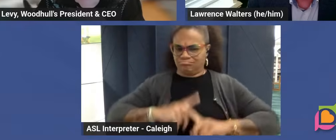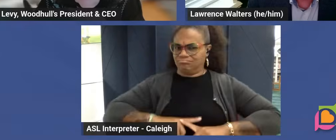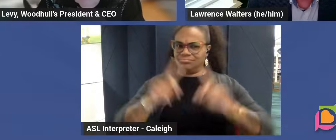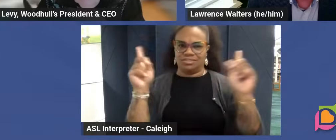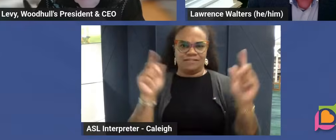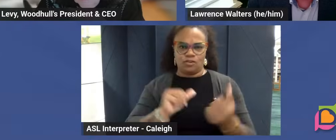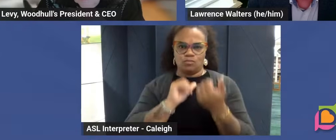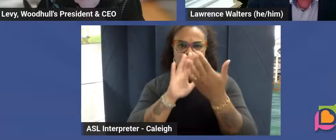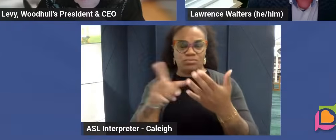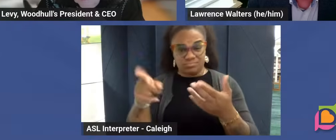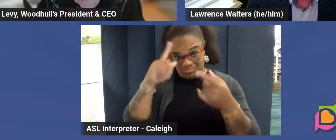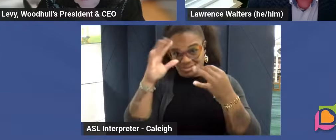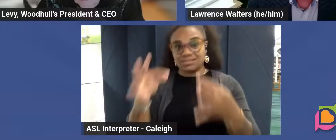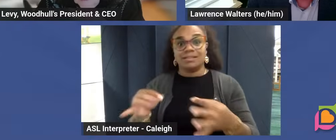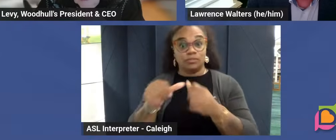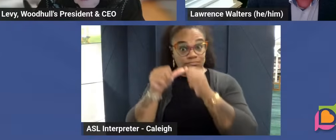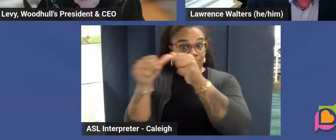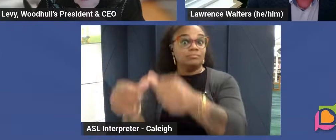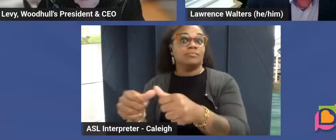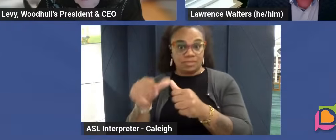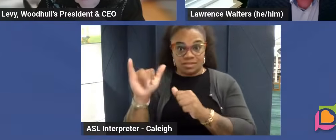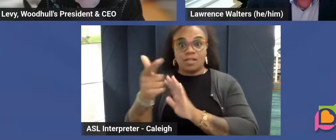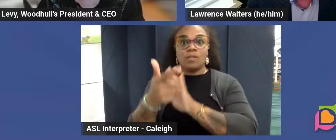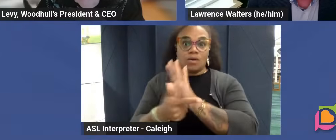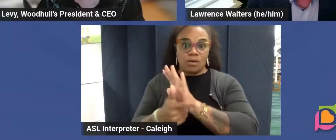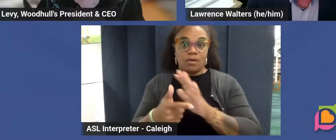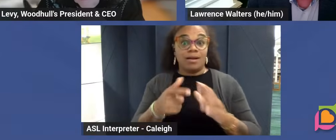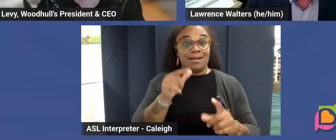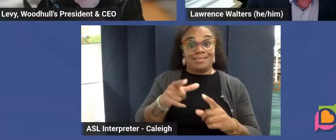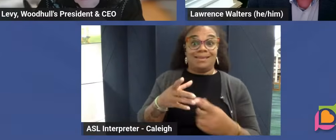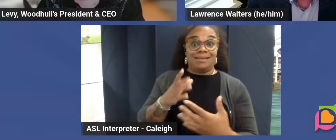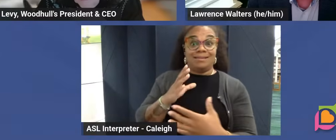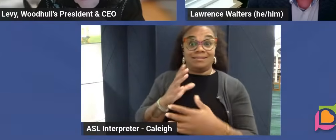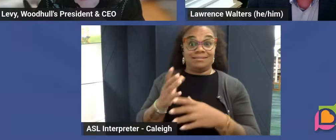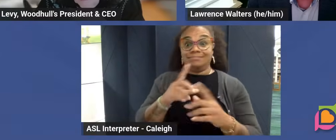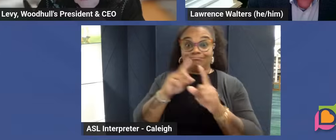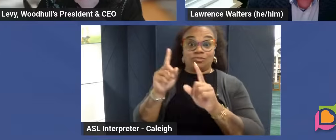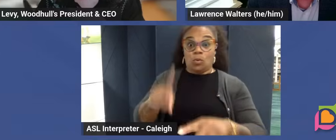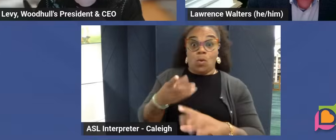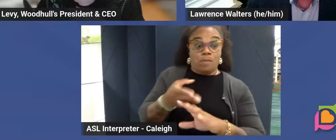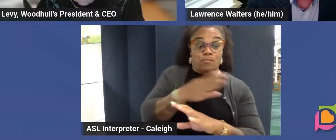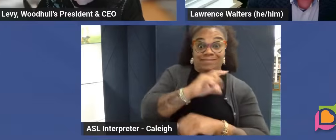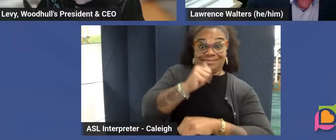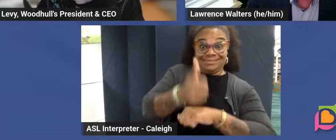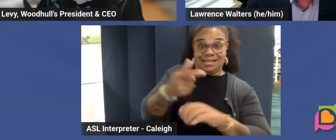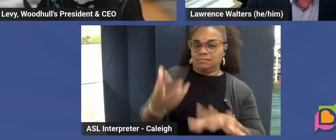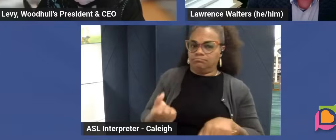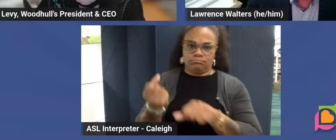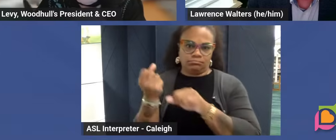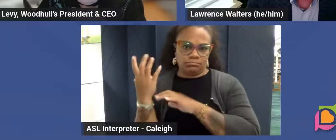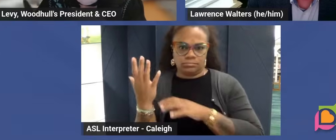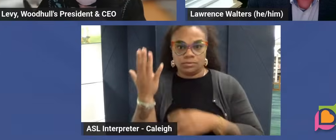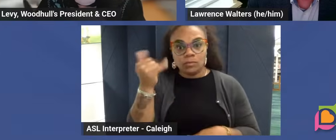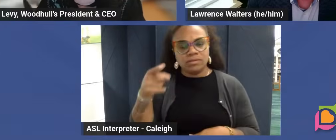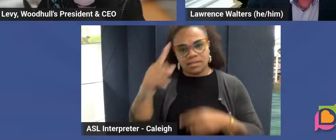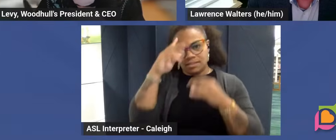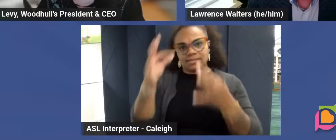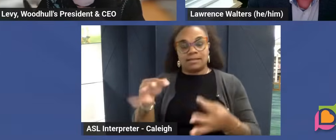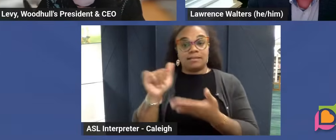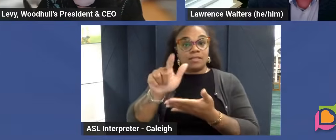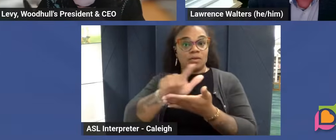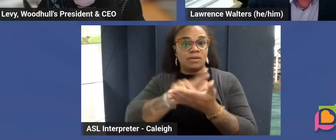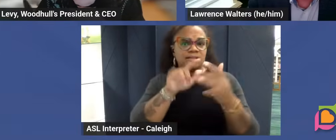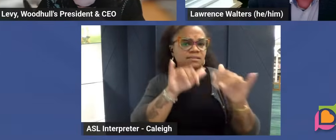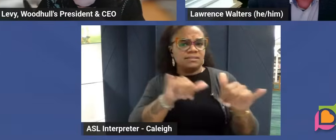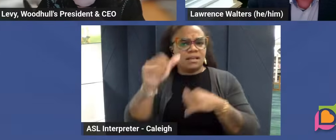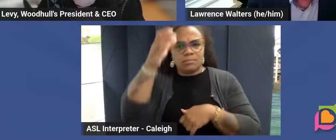upholding the law and reversing the injunction by claiming that the law was simply the same thing as requiring somebody